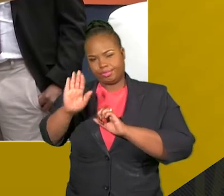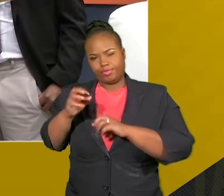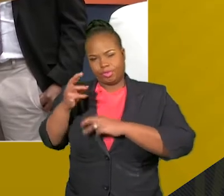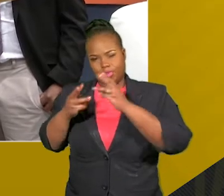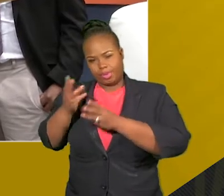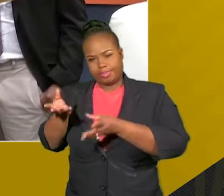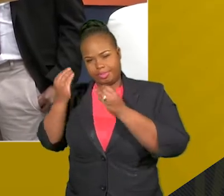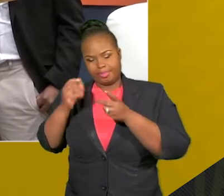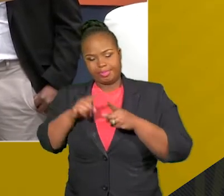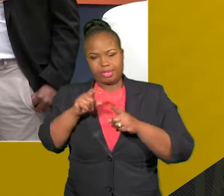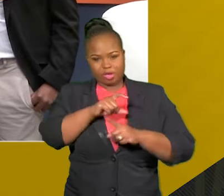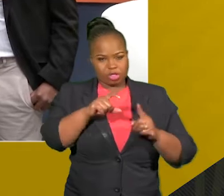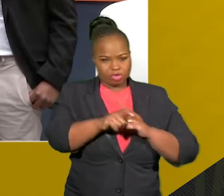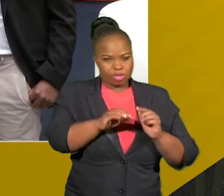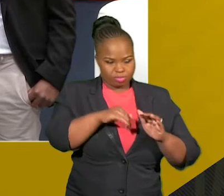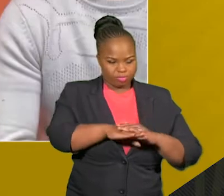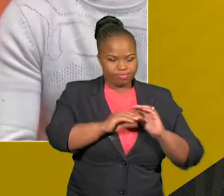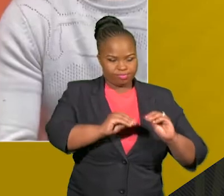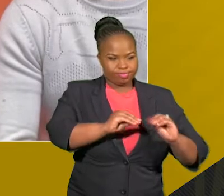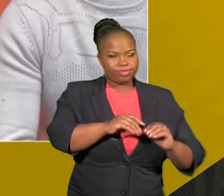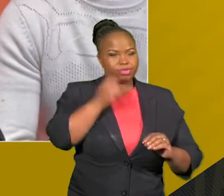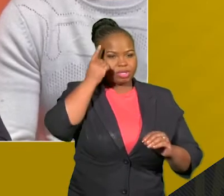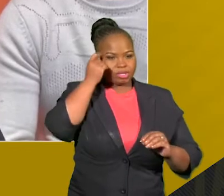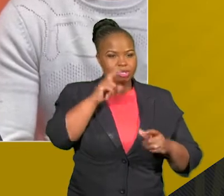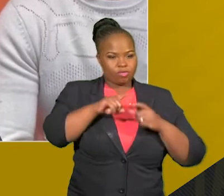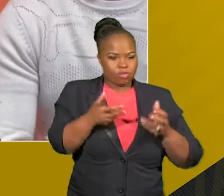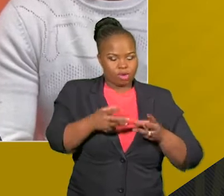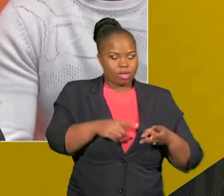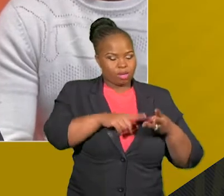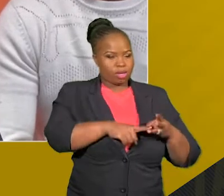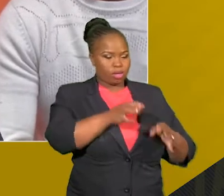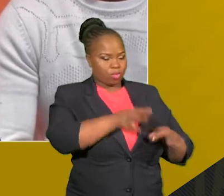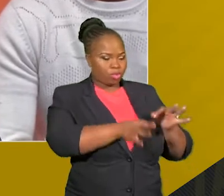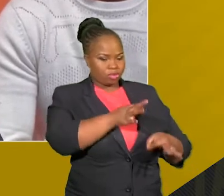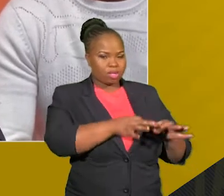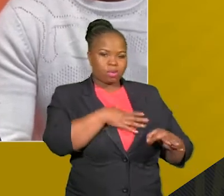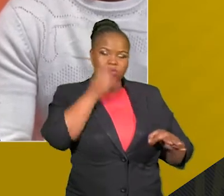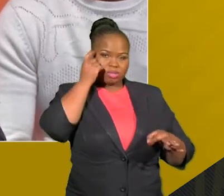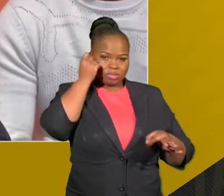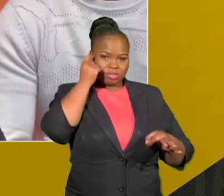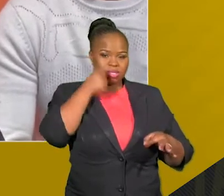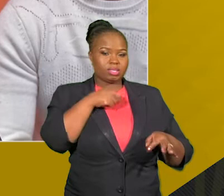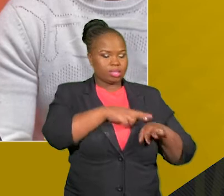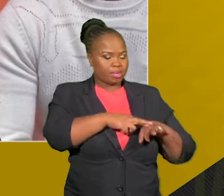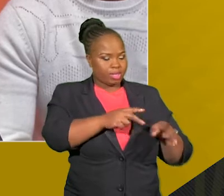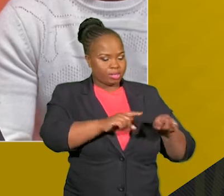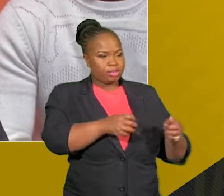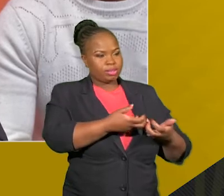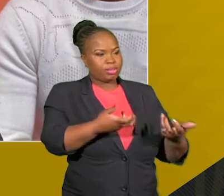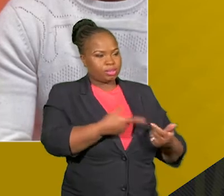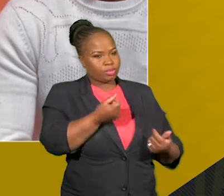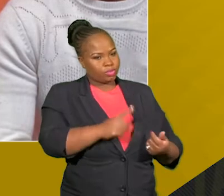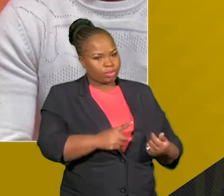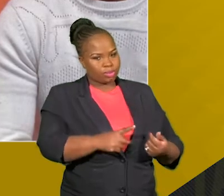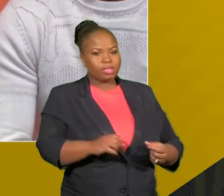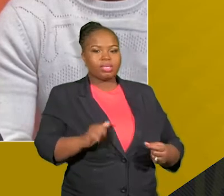people understand their roots and where they come from, political education that will help them understand what is it that apartheid did to us as a people. And